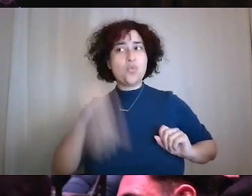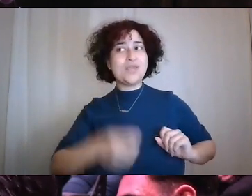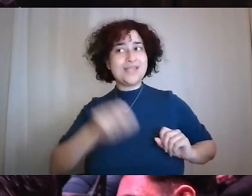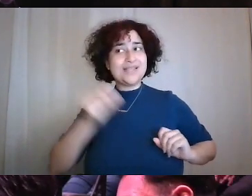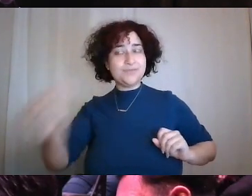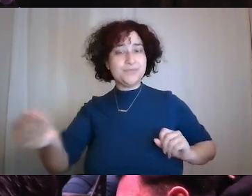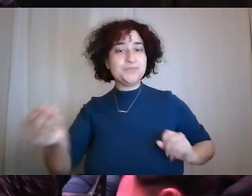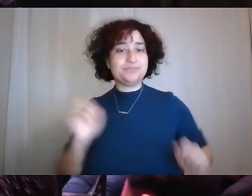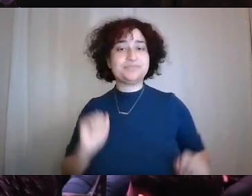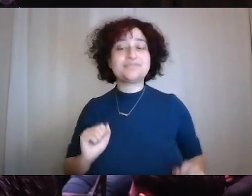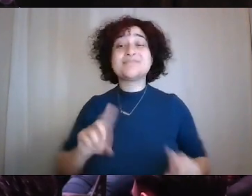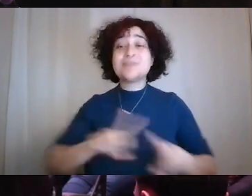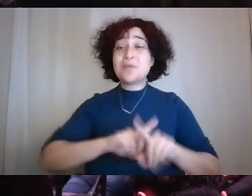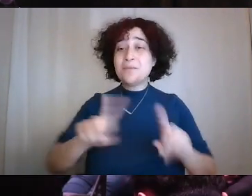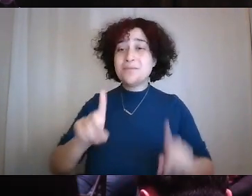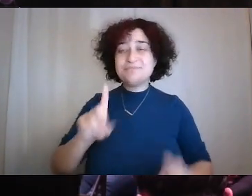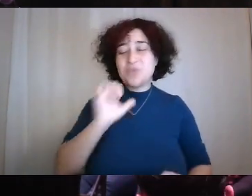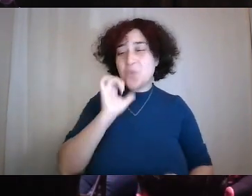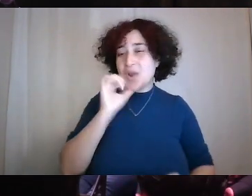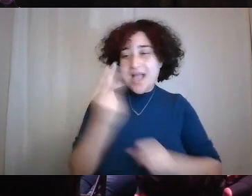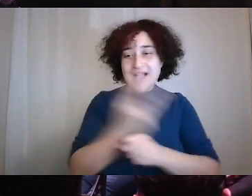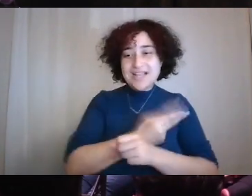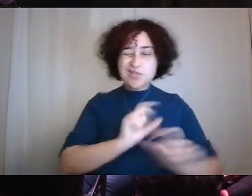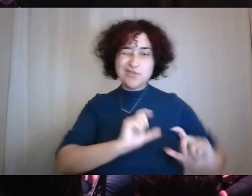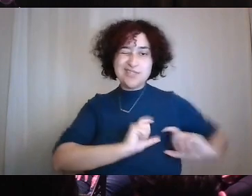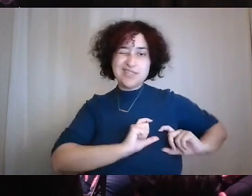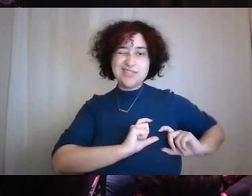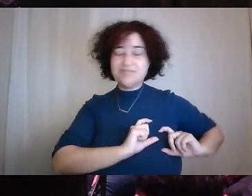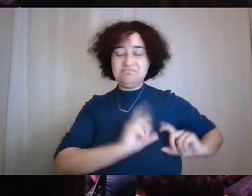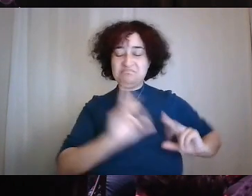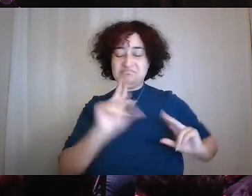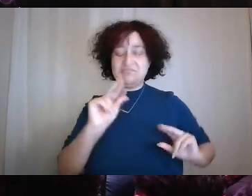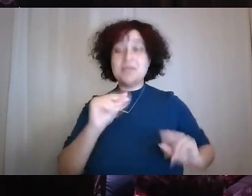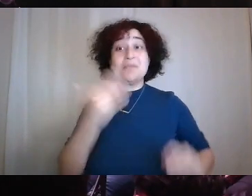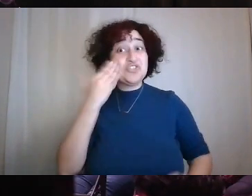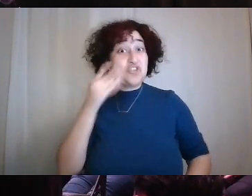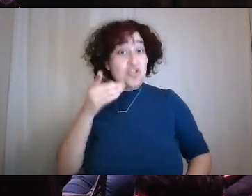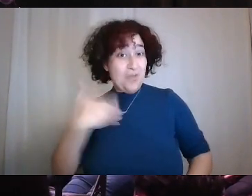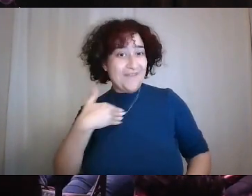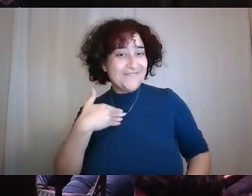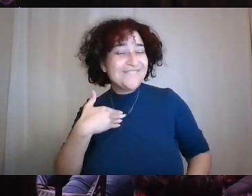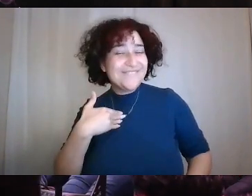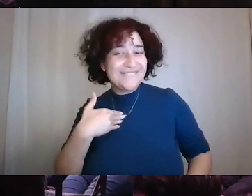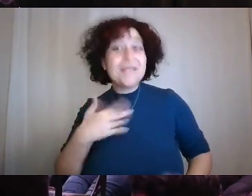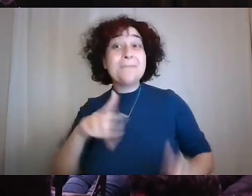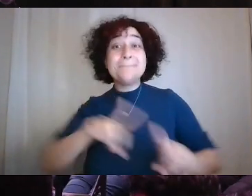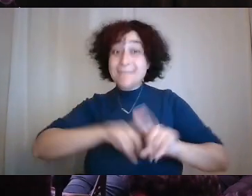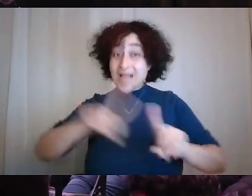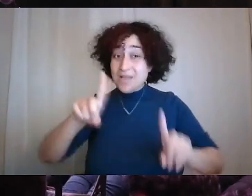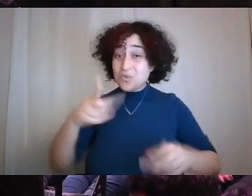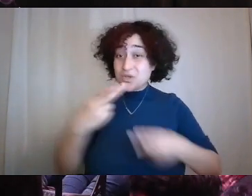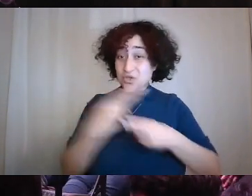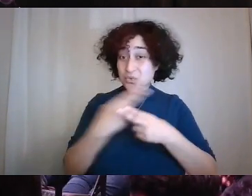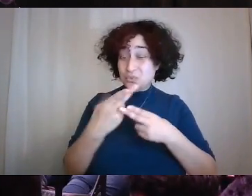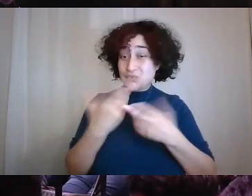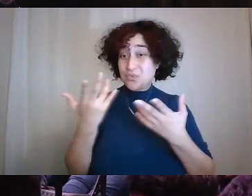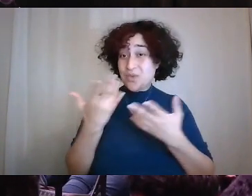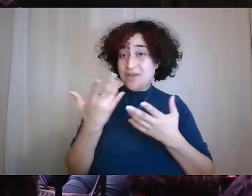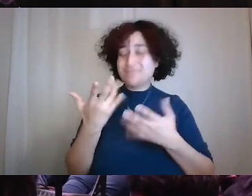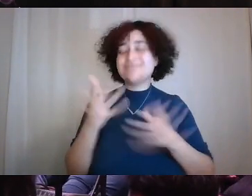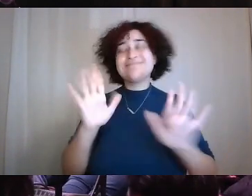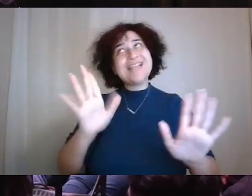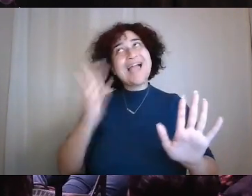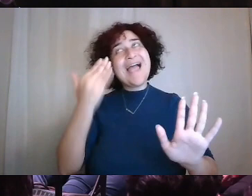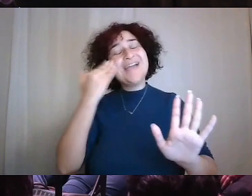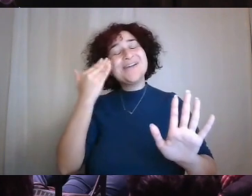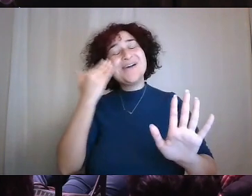We're not going to use those right now, but just know that you have those. But what we are going to use is... I know, what a team. Well, okay, so let's start